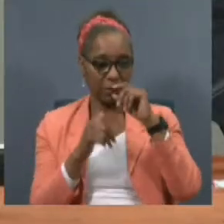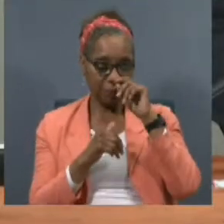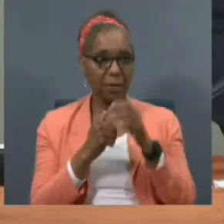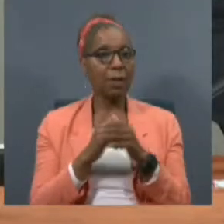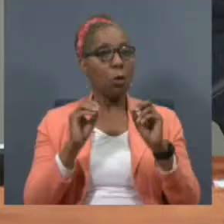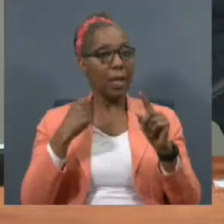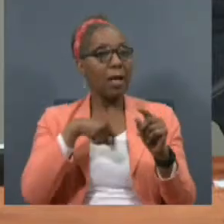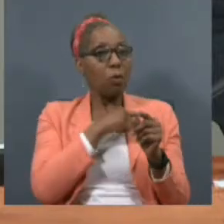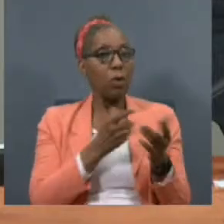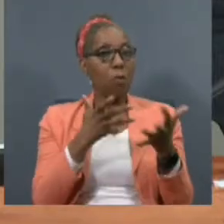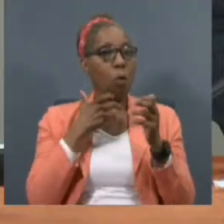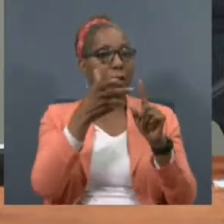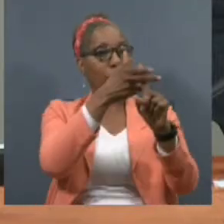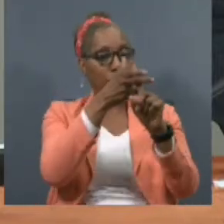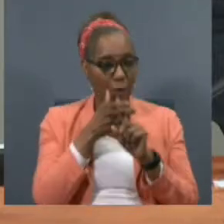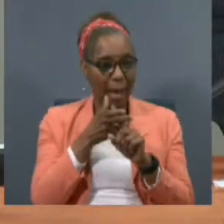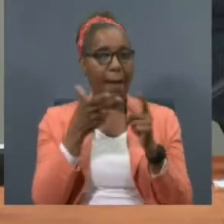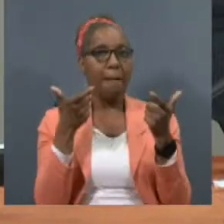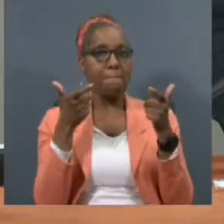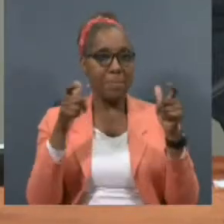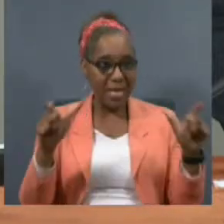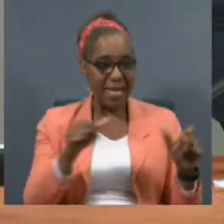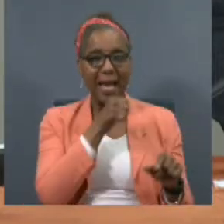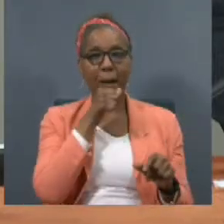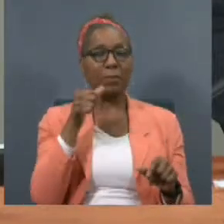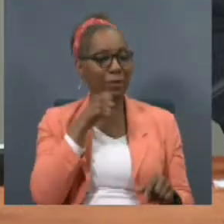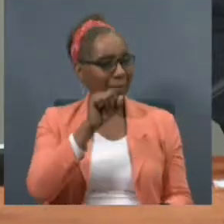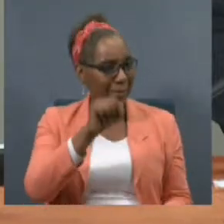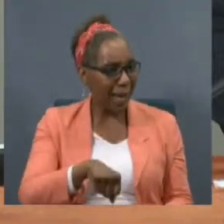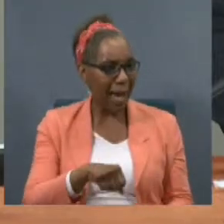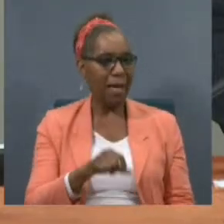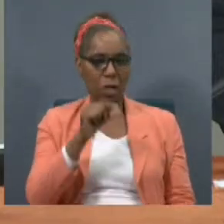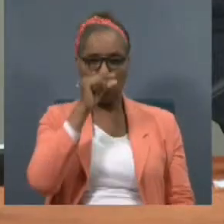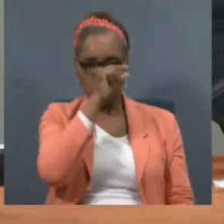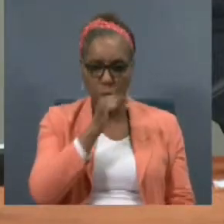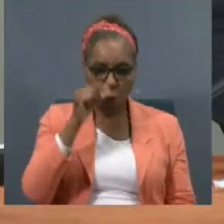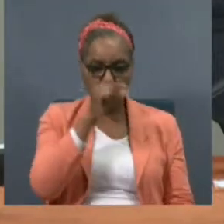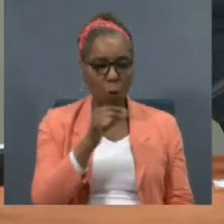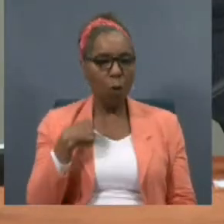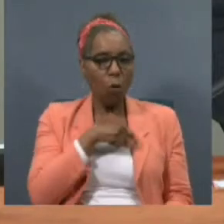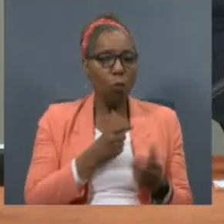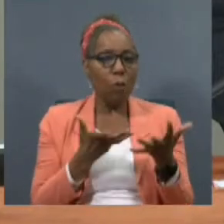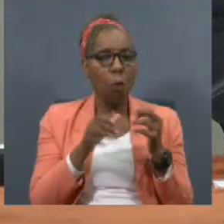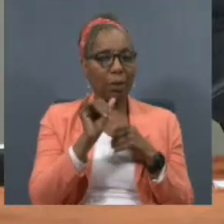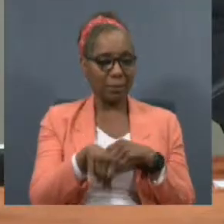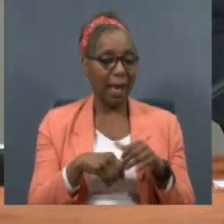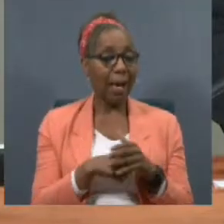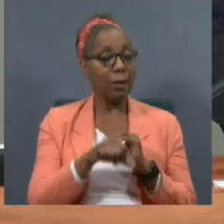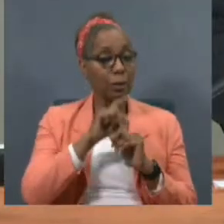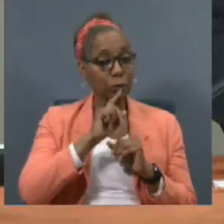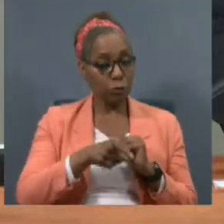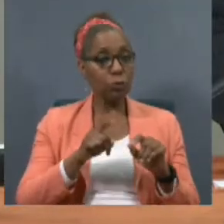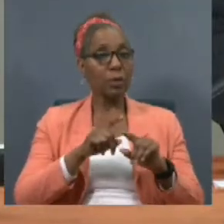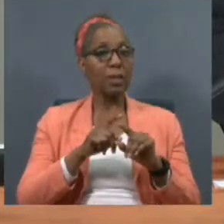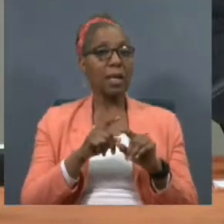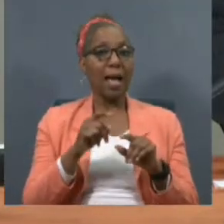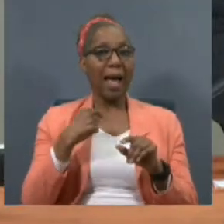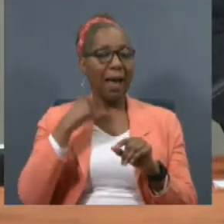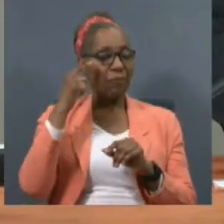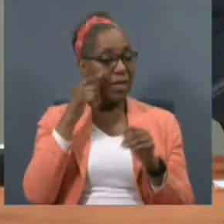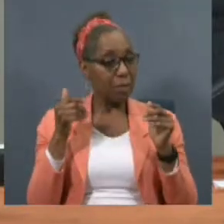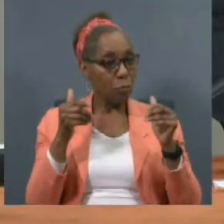we want to attract the Amazons and the Googles. We want that, and I think moving